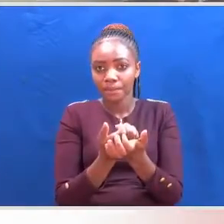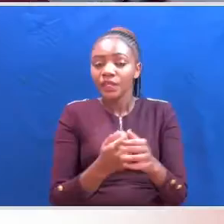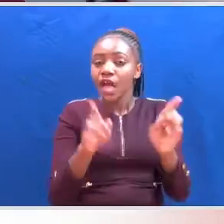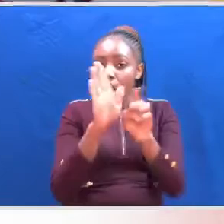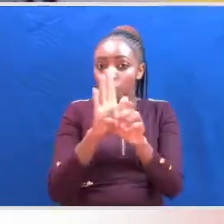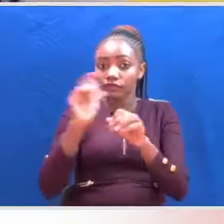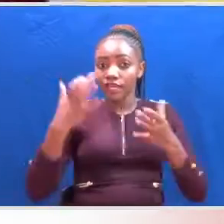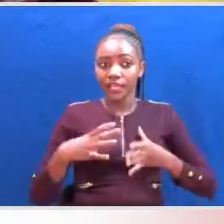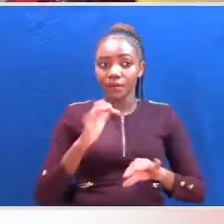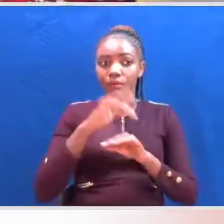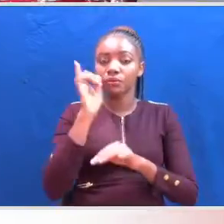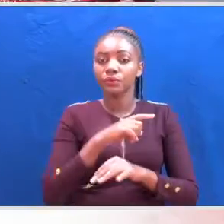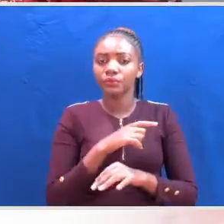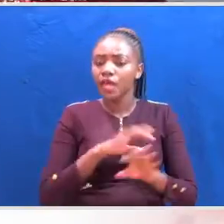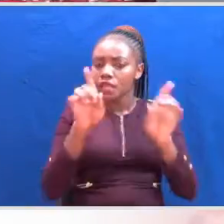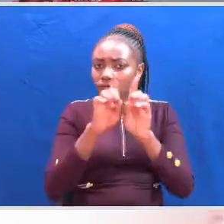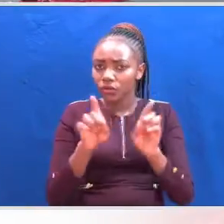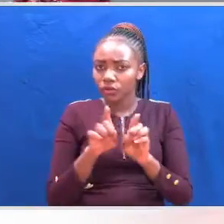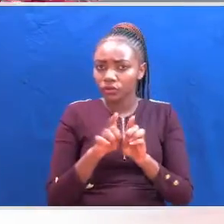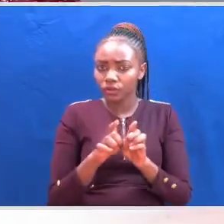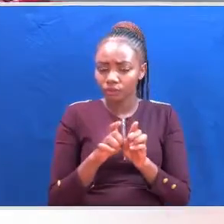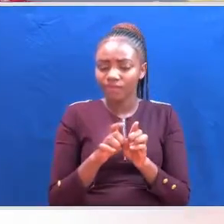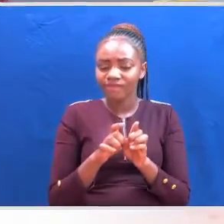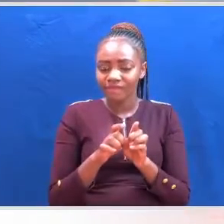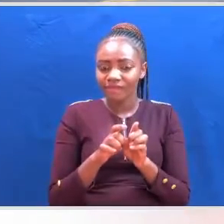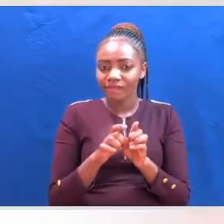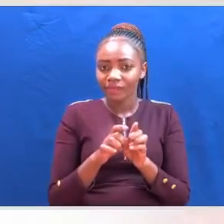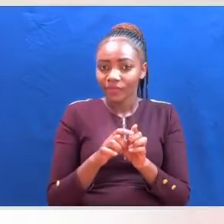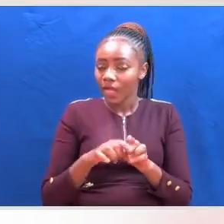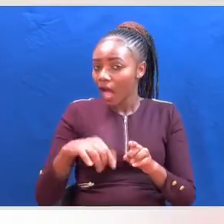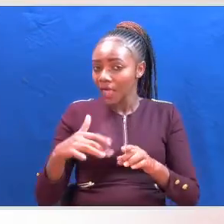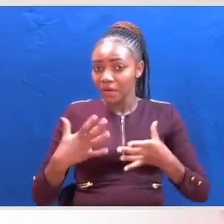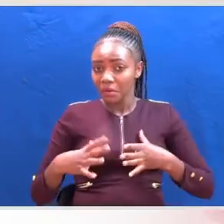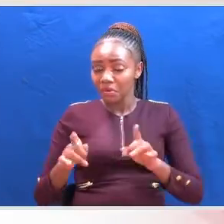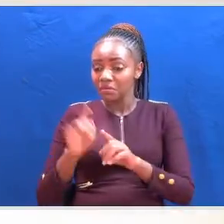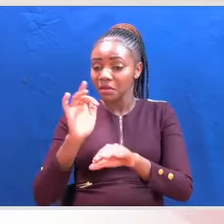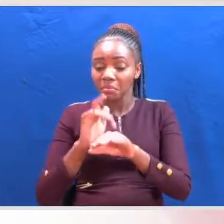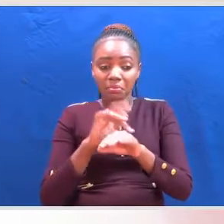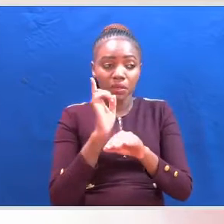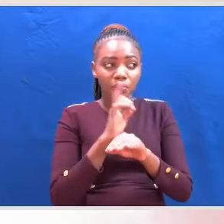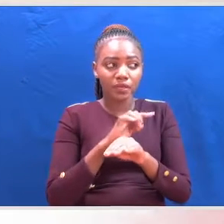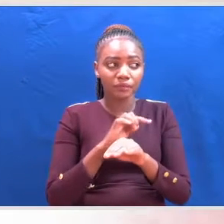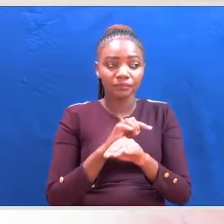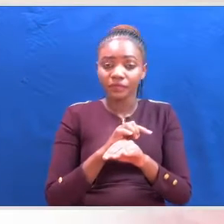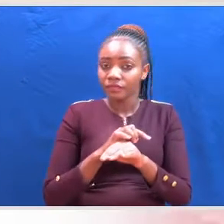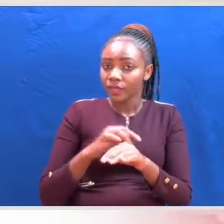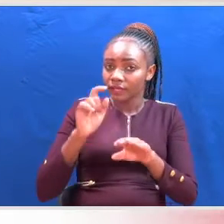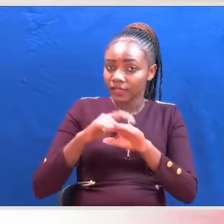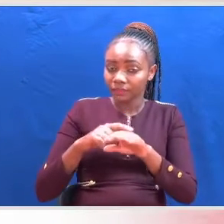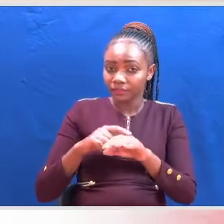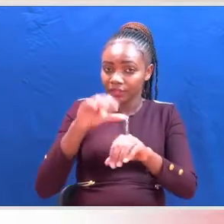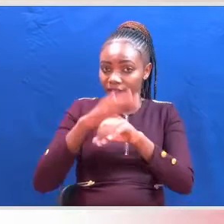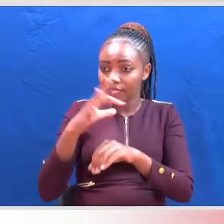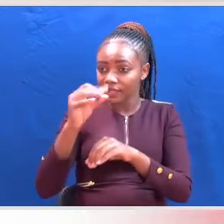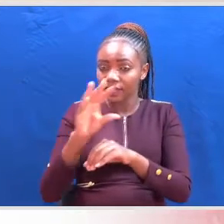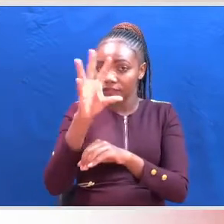Kenyans affected. Leslie Akoth, a fashion designer, was not spared when she experienced a 30% pay cut and